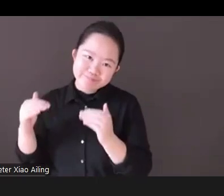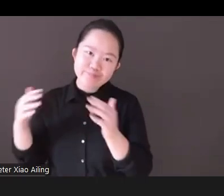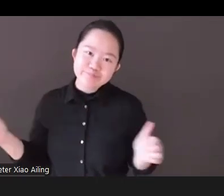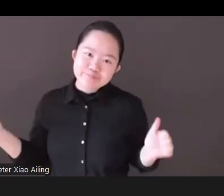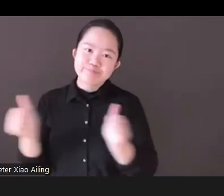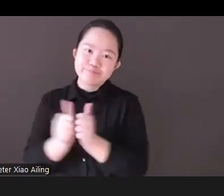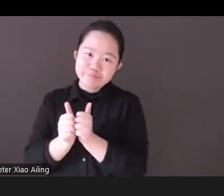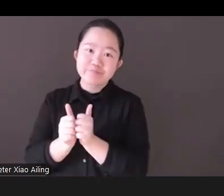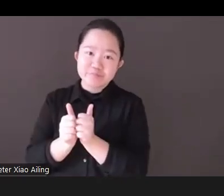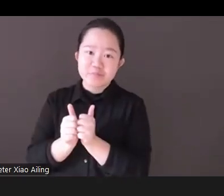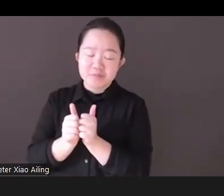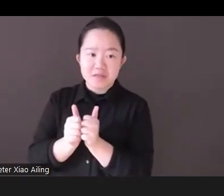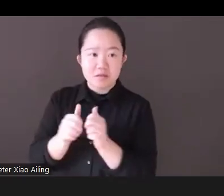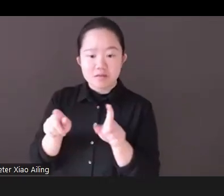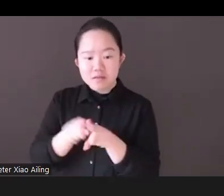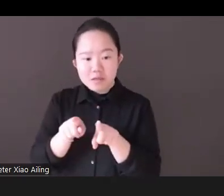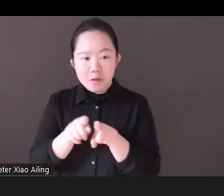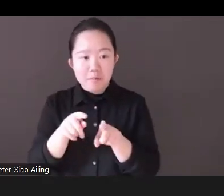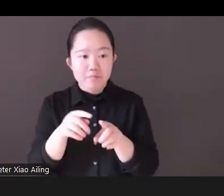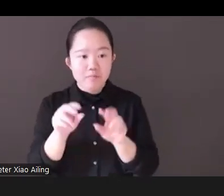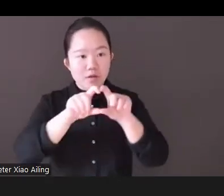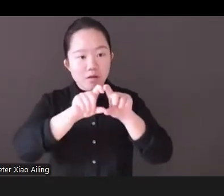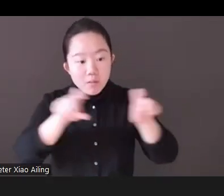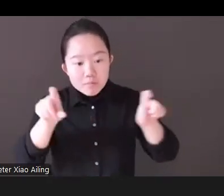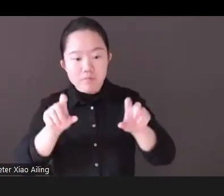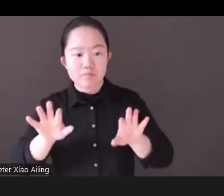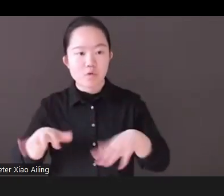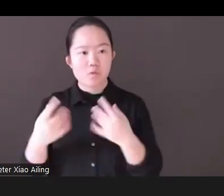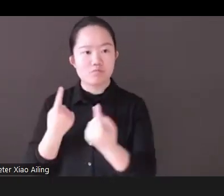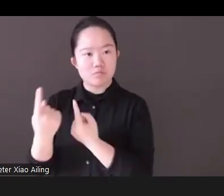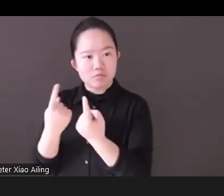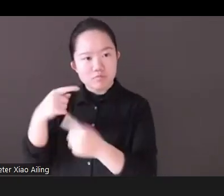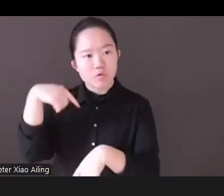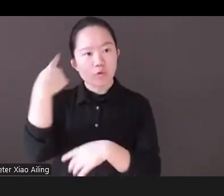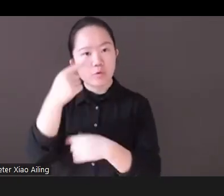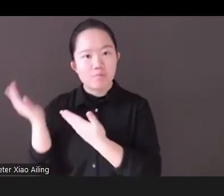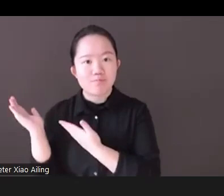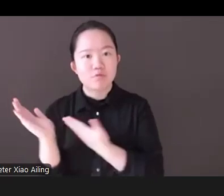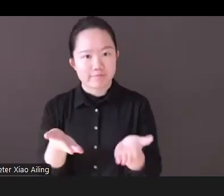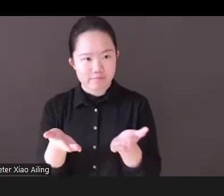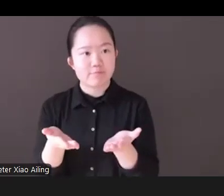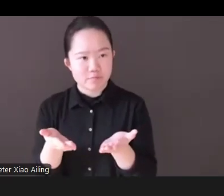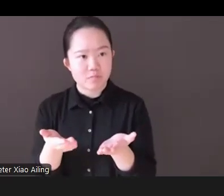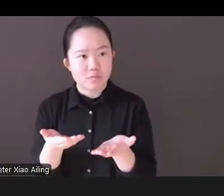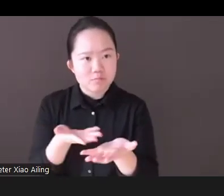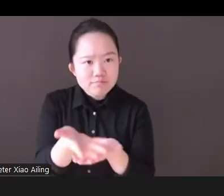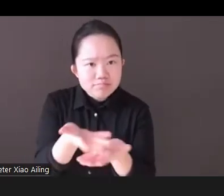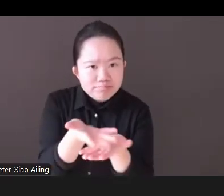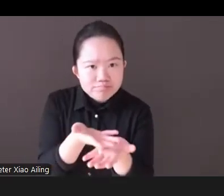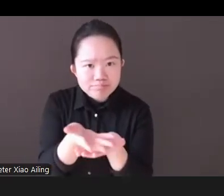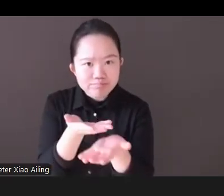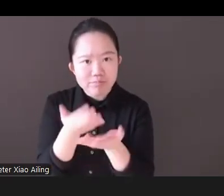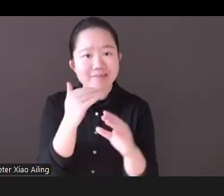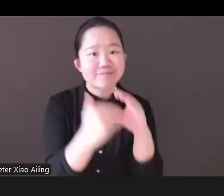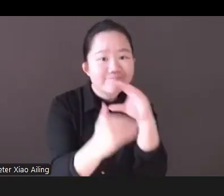both service providers, economic operators, and users as well. And I hope that will help the situation. All